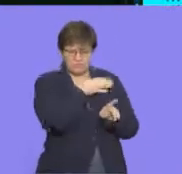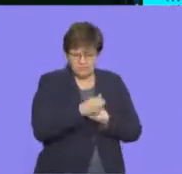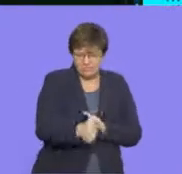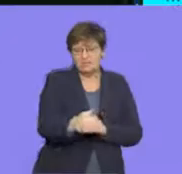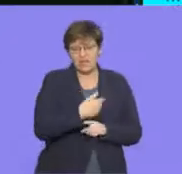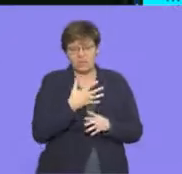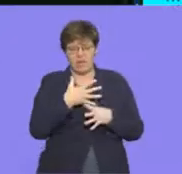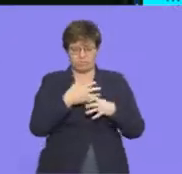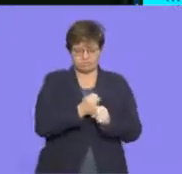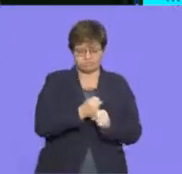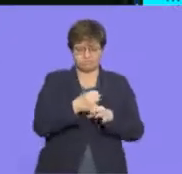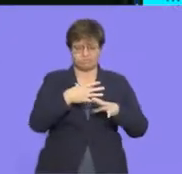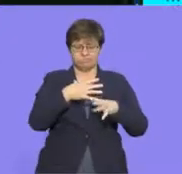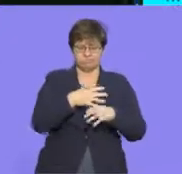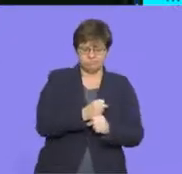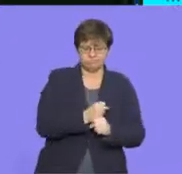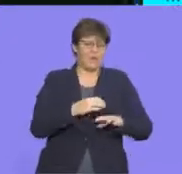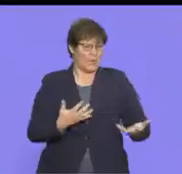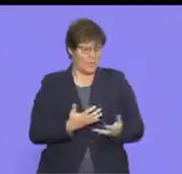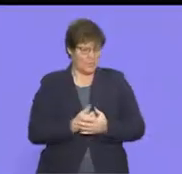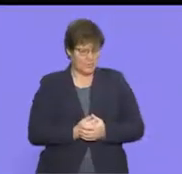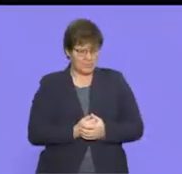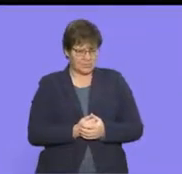simply contract and relax?